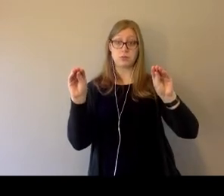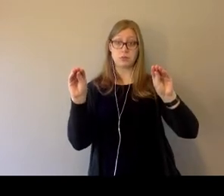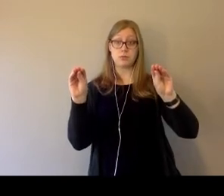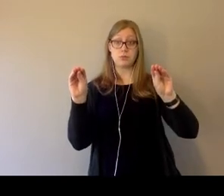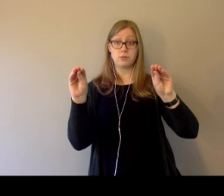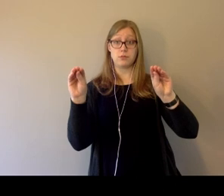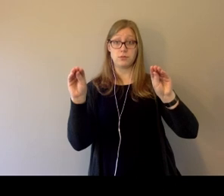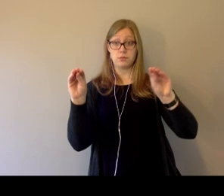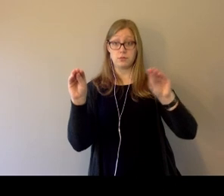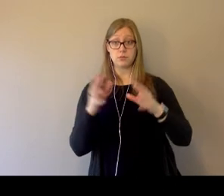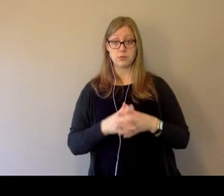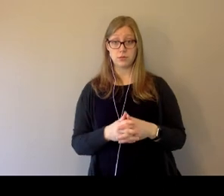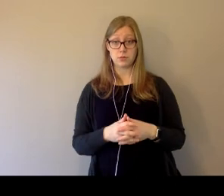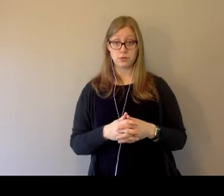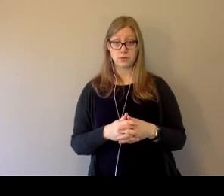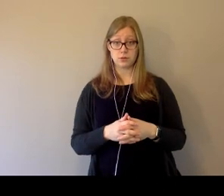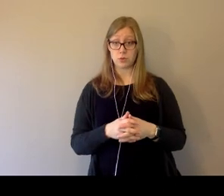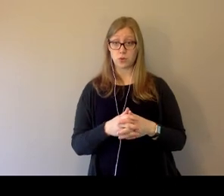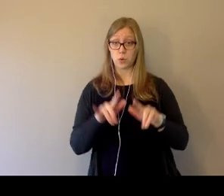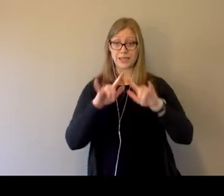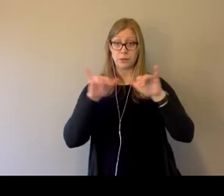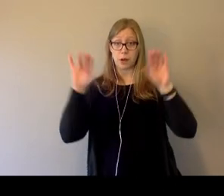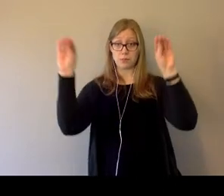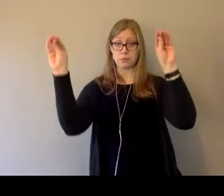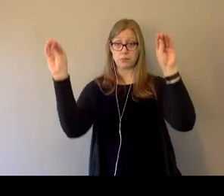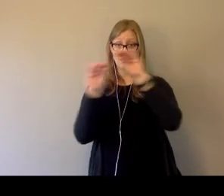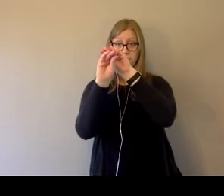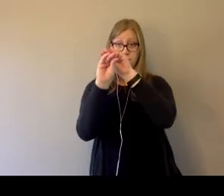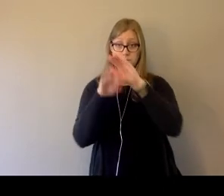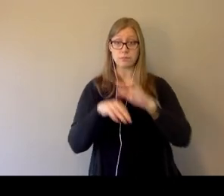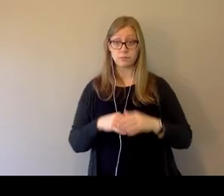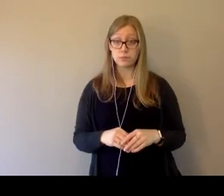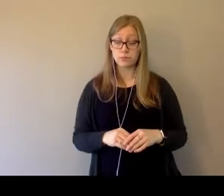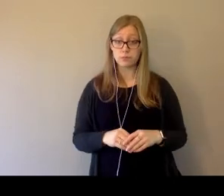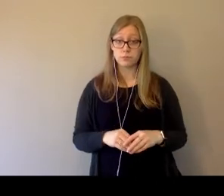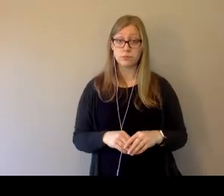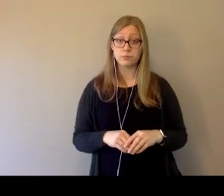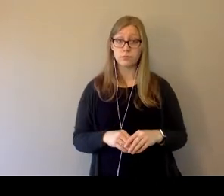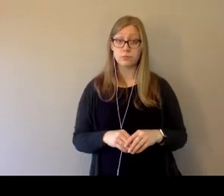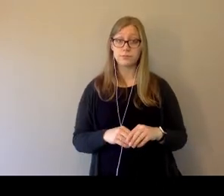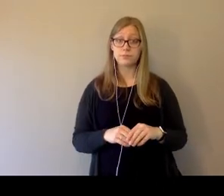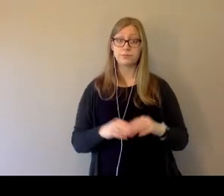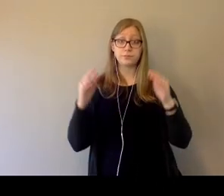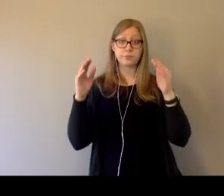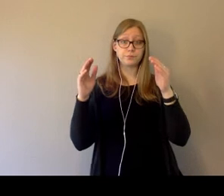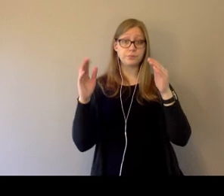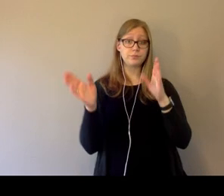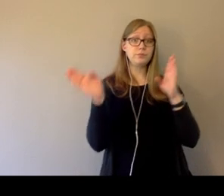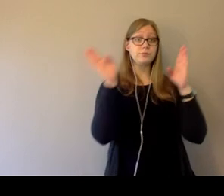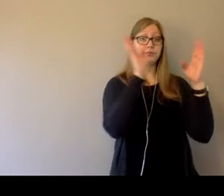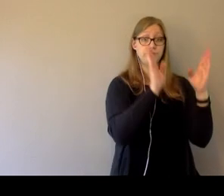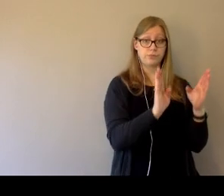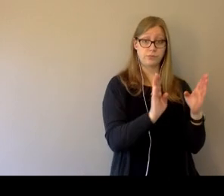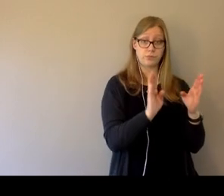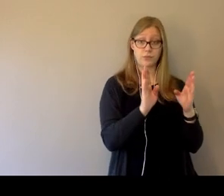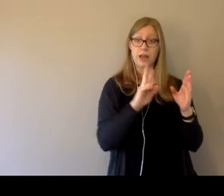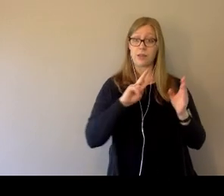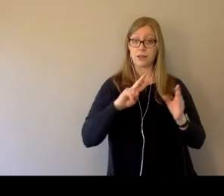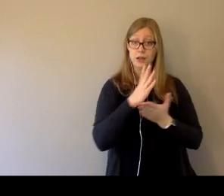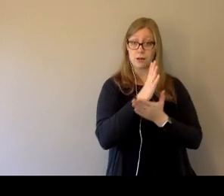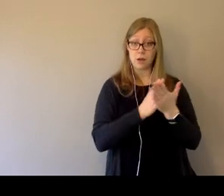sides. And similarly, when I go to the second thing that they told us, I want to divide by 5